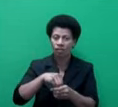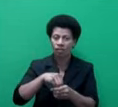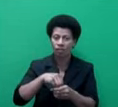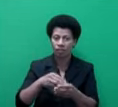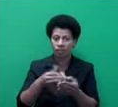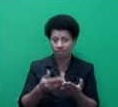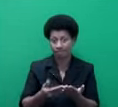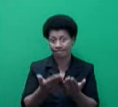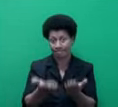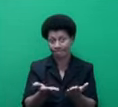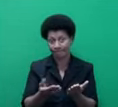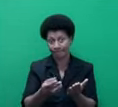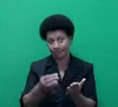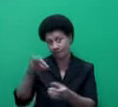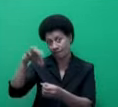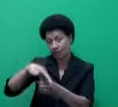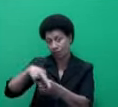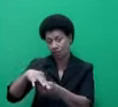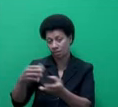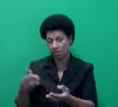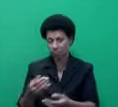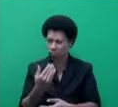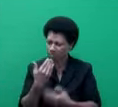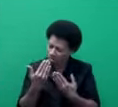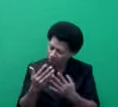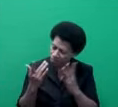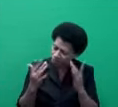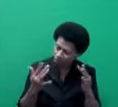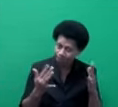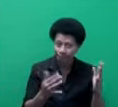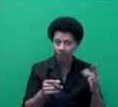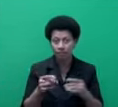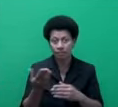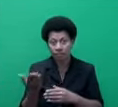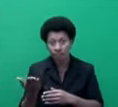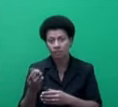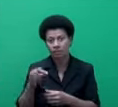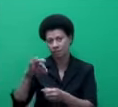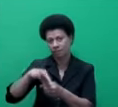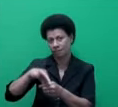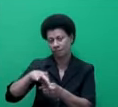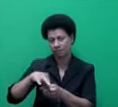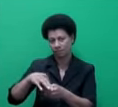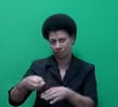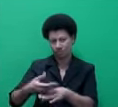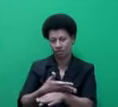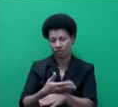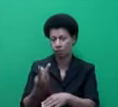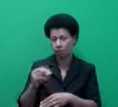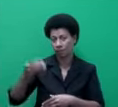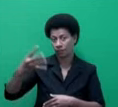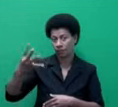that particular election. And we need to take our hat off to all of those people who gave us that election. The 2014 election,